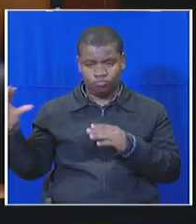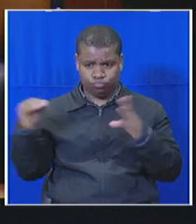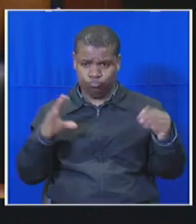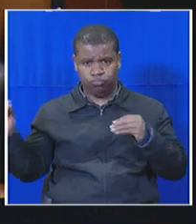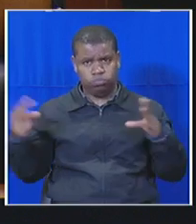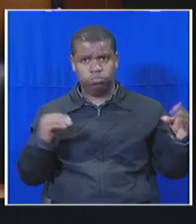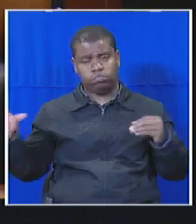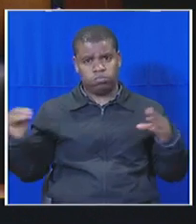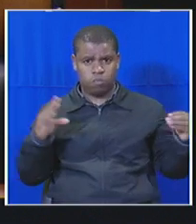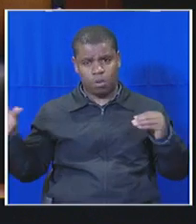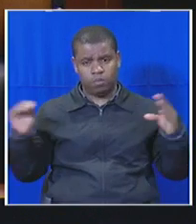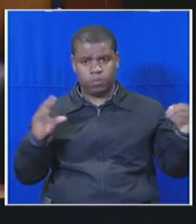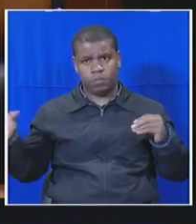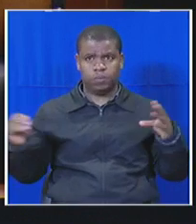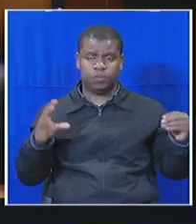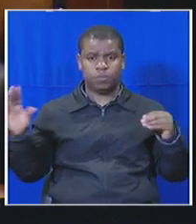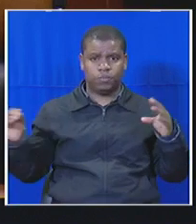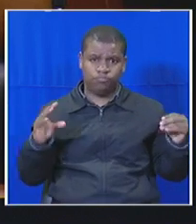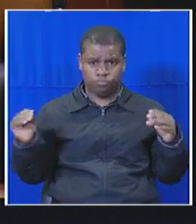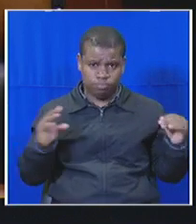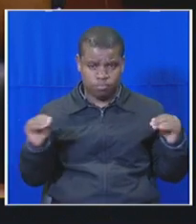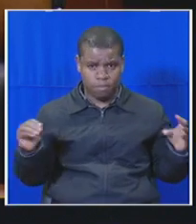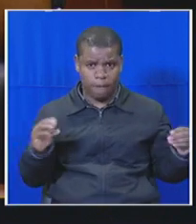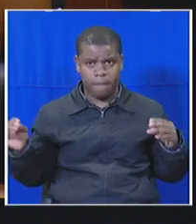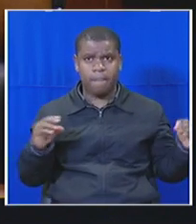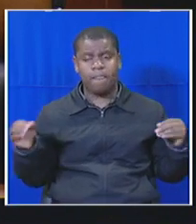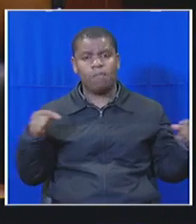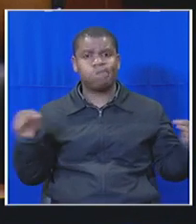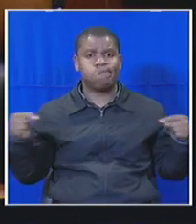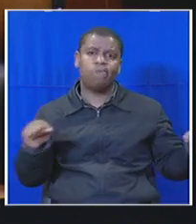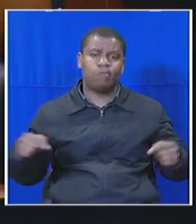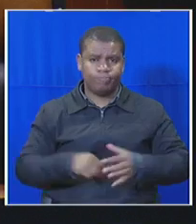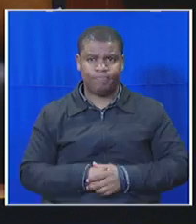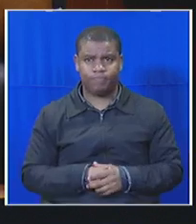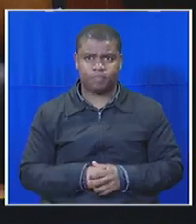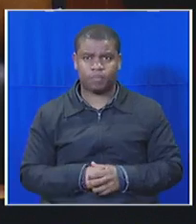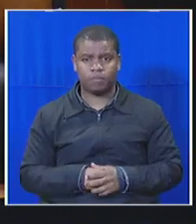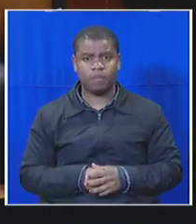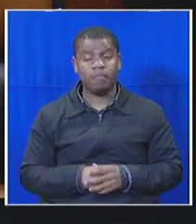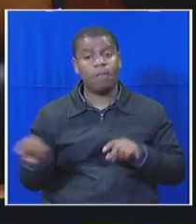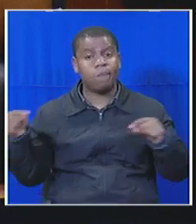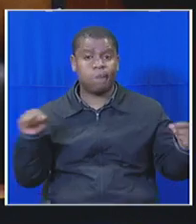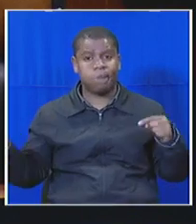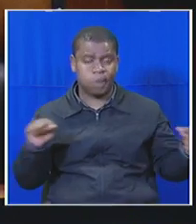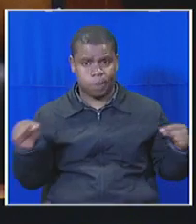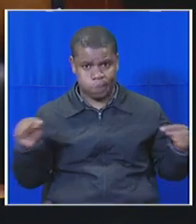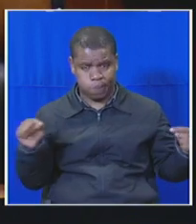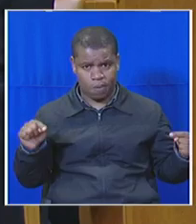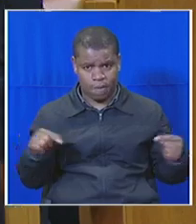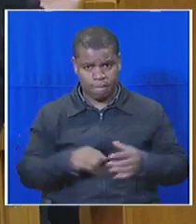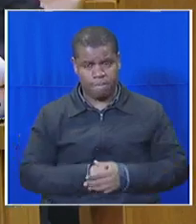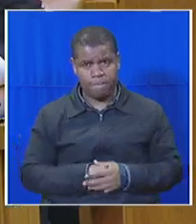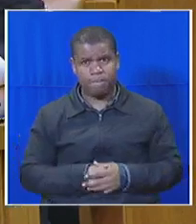the problem is, Deputy Speaker, is that you give an immediate ruling when it's members of the opposition. It's always a long, drawn-out process when it's members of the